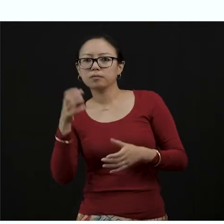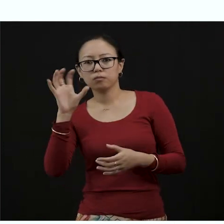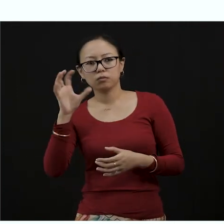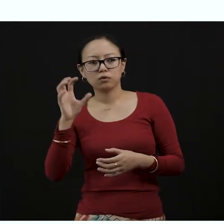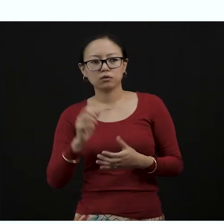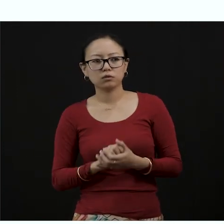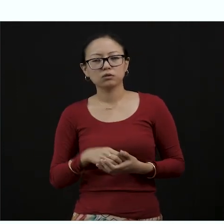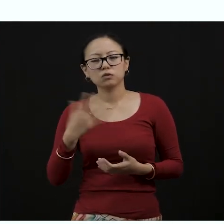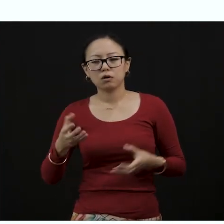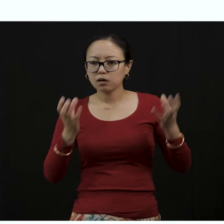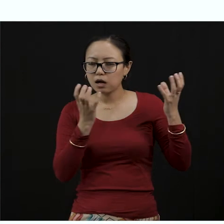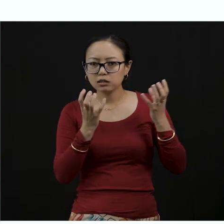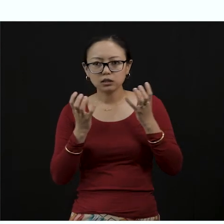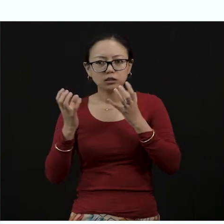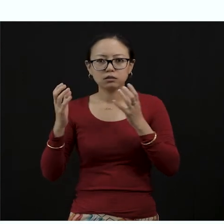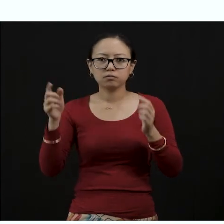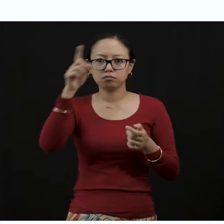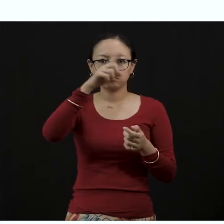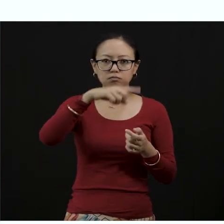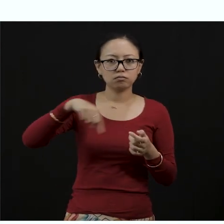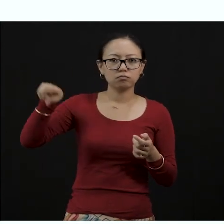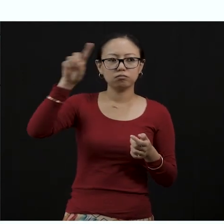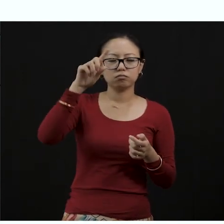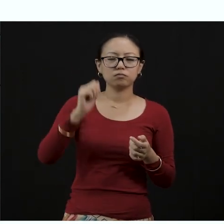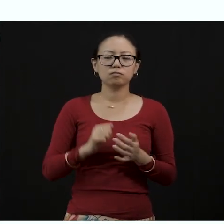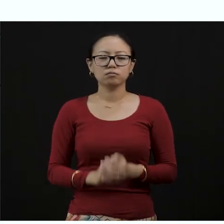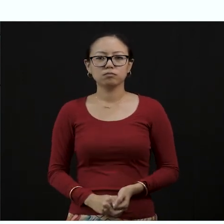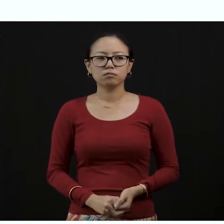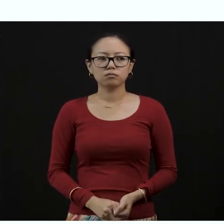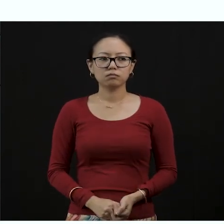watermelon. Watermelon is also a sphere.